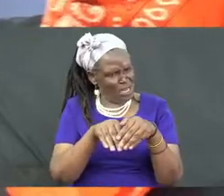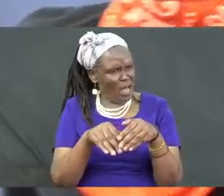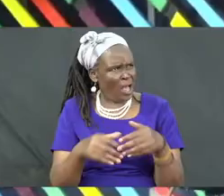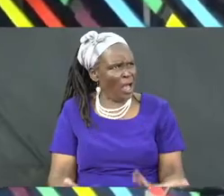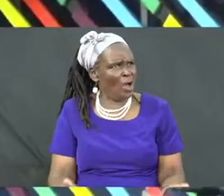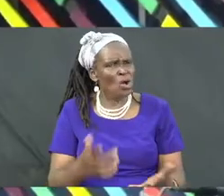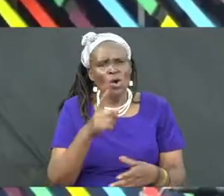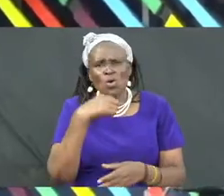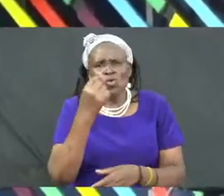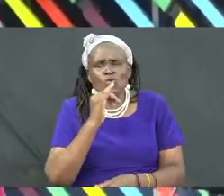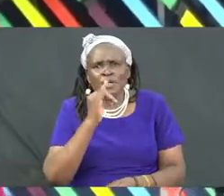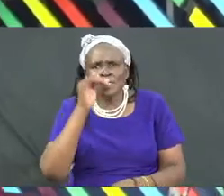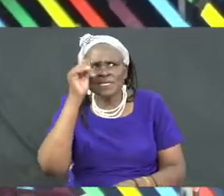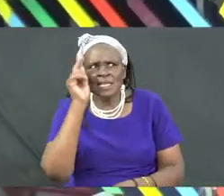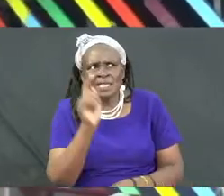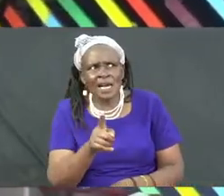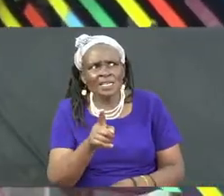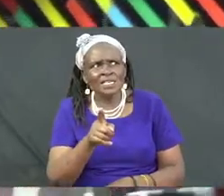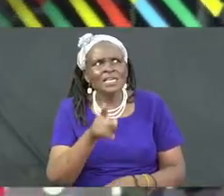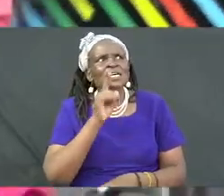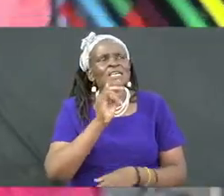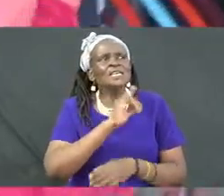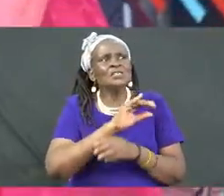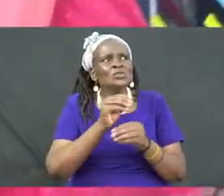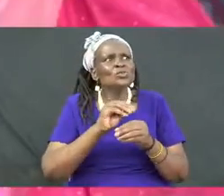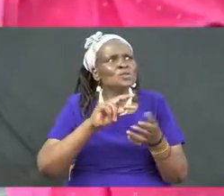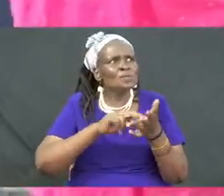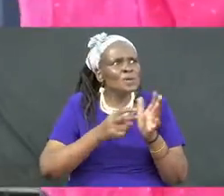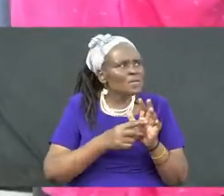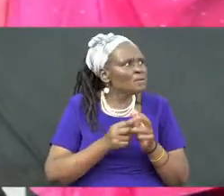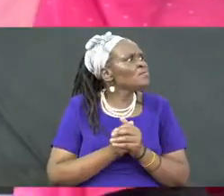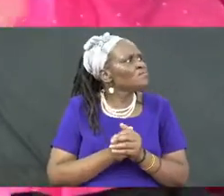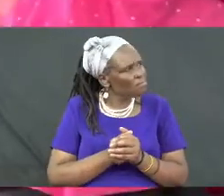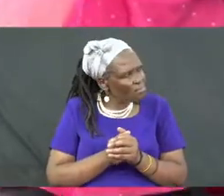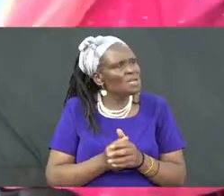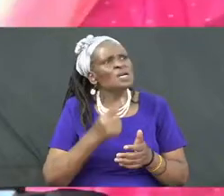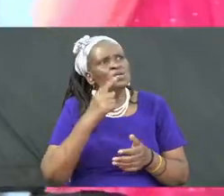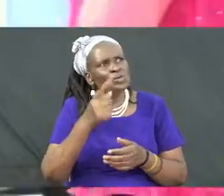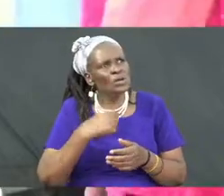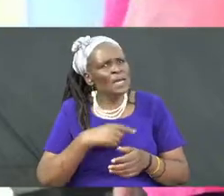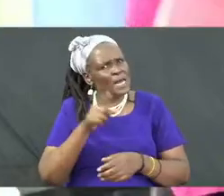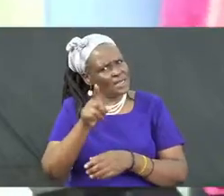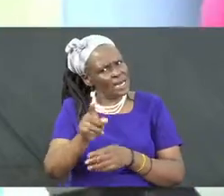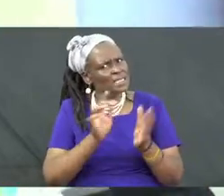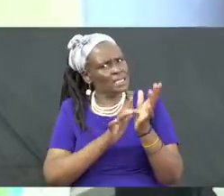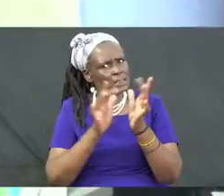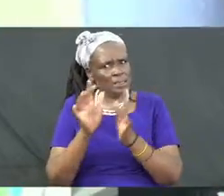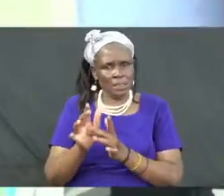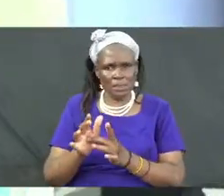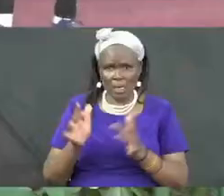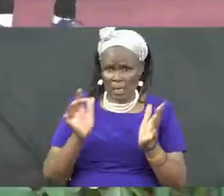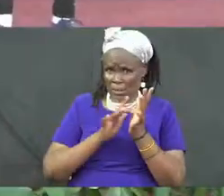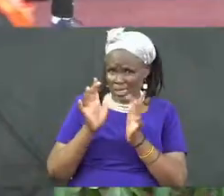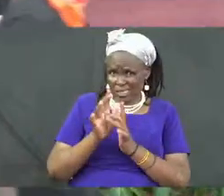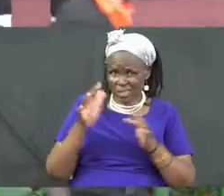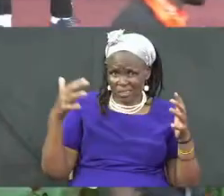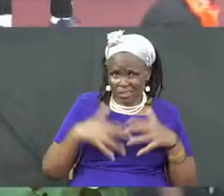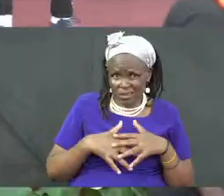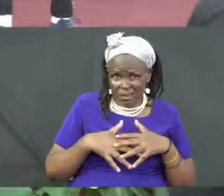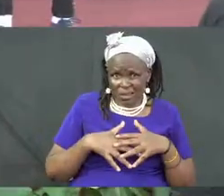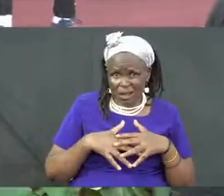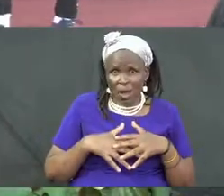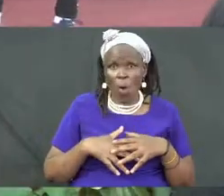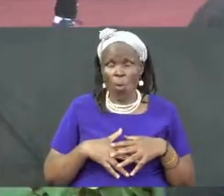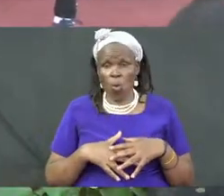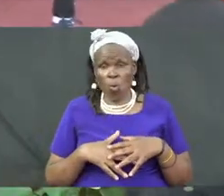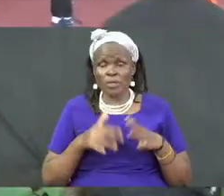Who is that? He's not even trending. Tonui, that's Jesus. Jesus? Hiya,